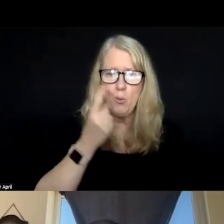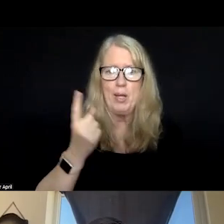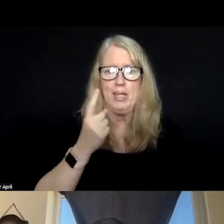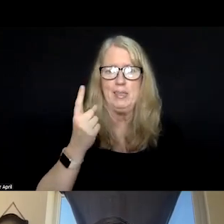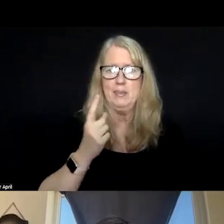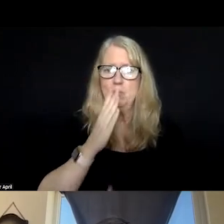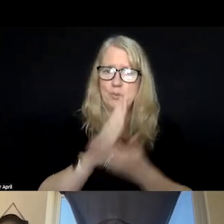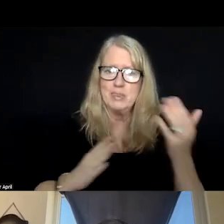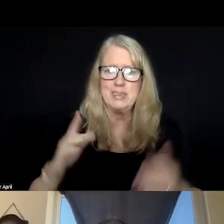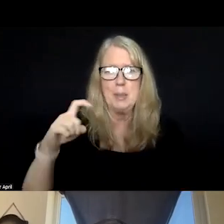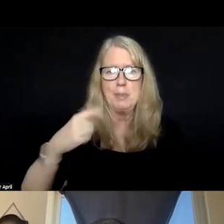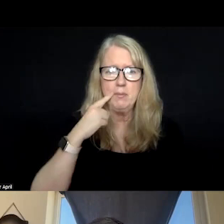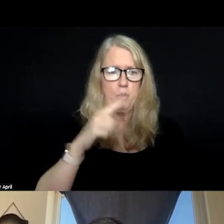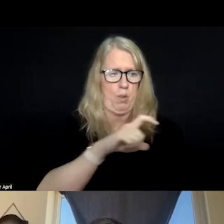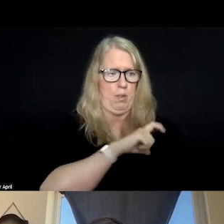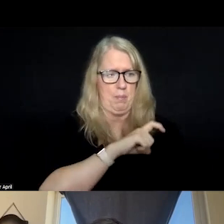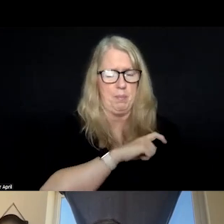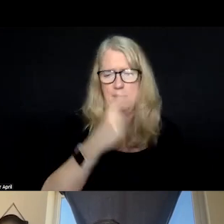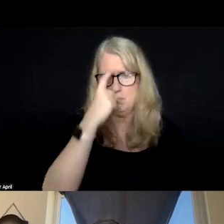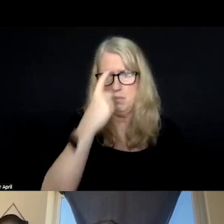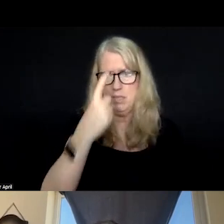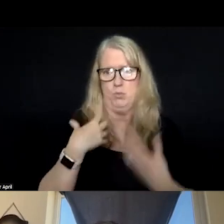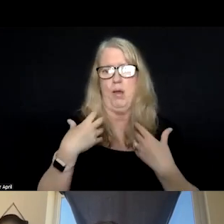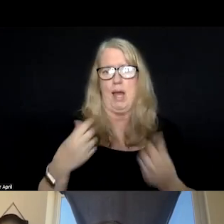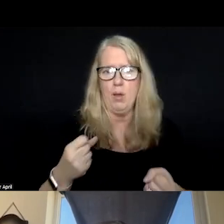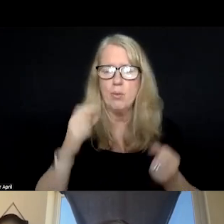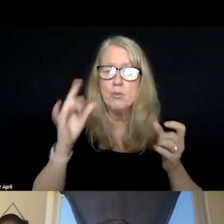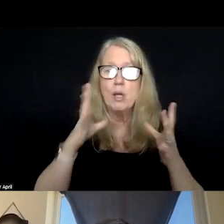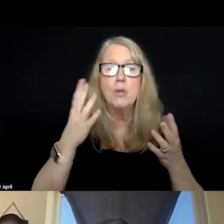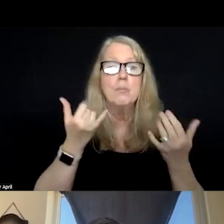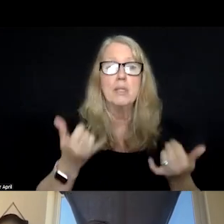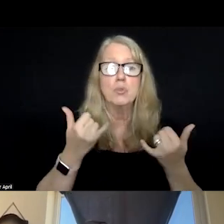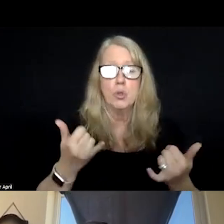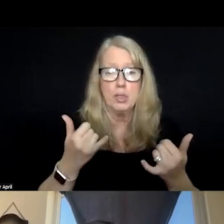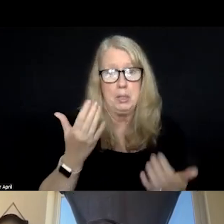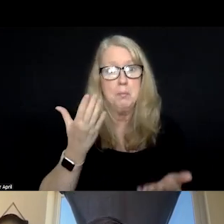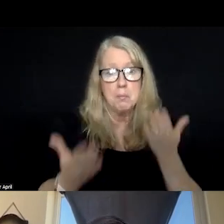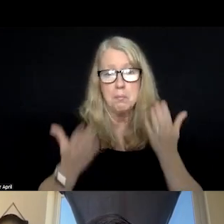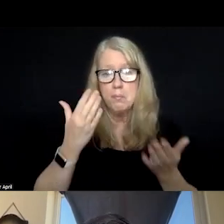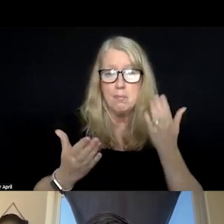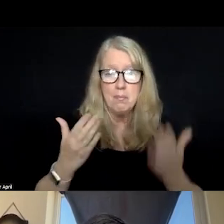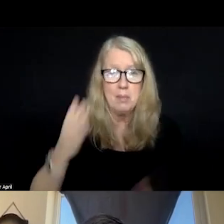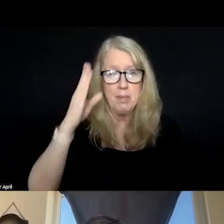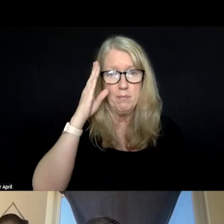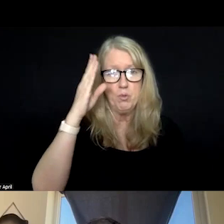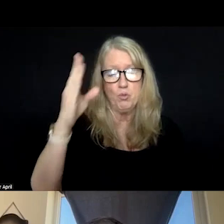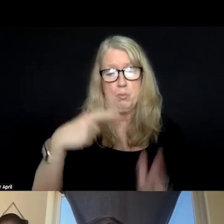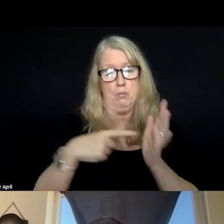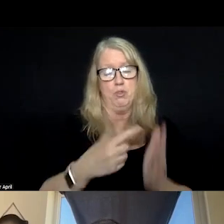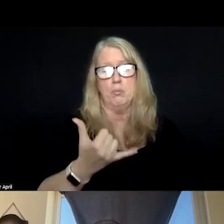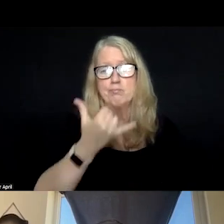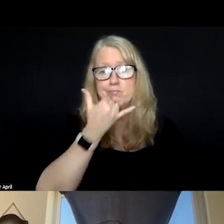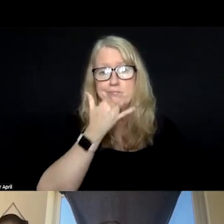some need for law enforcement in mental health crisis. Because currently, and maybe the future will prove me wrong, and that would be